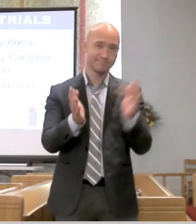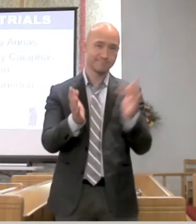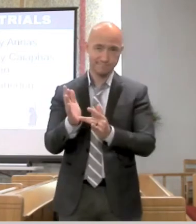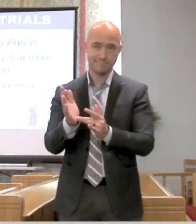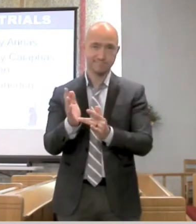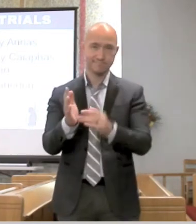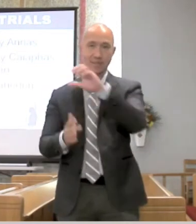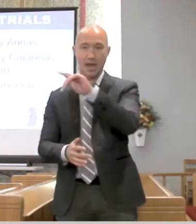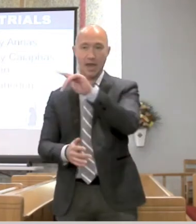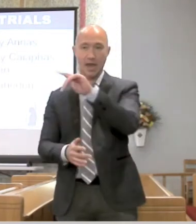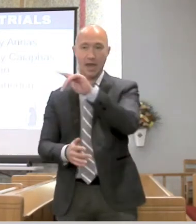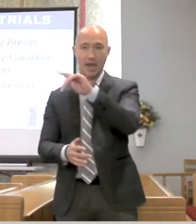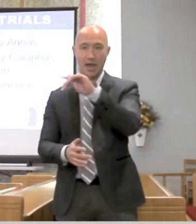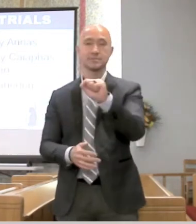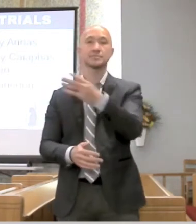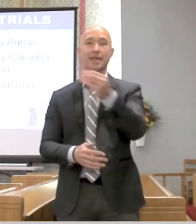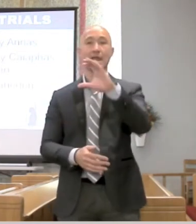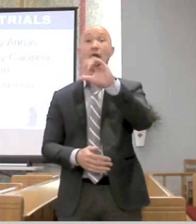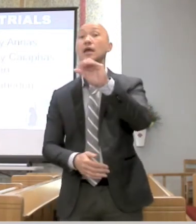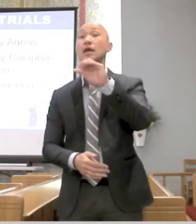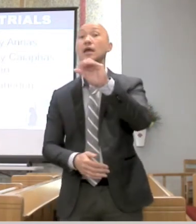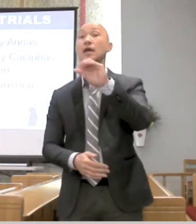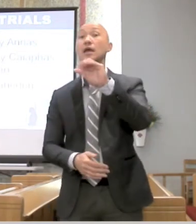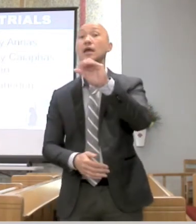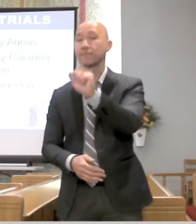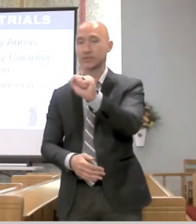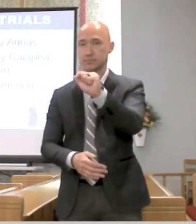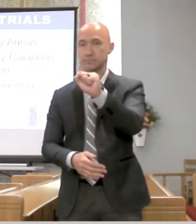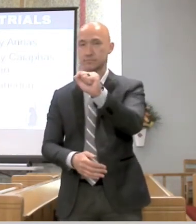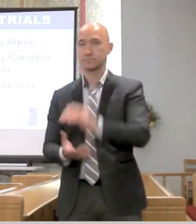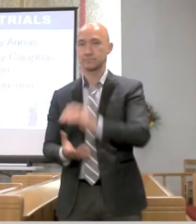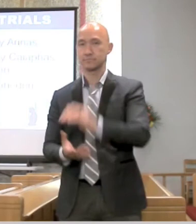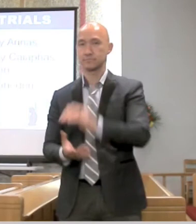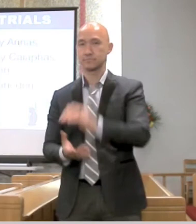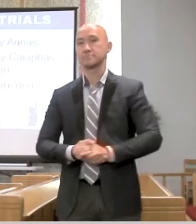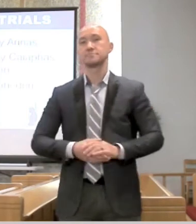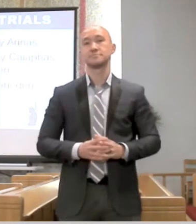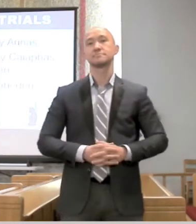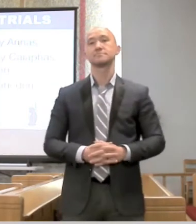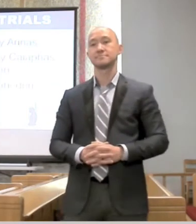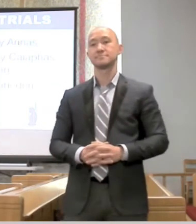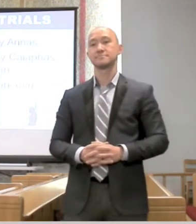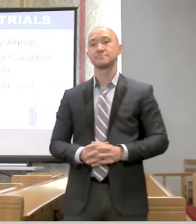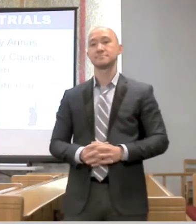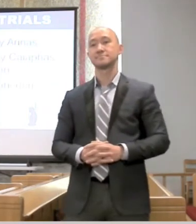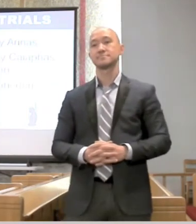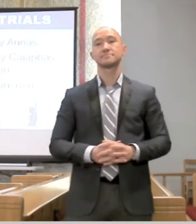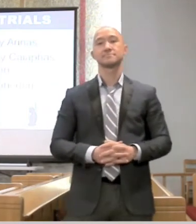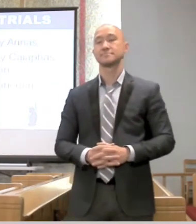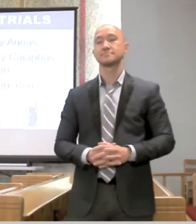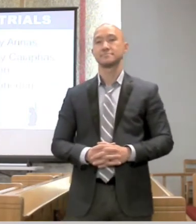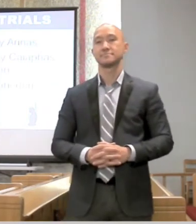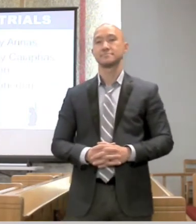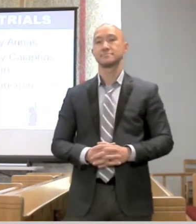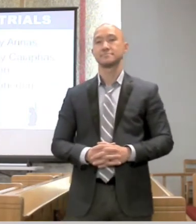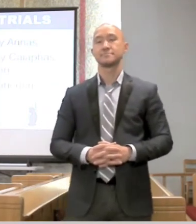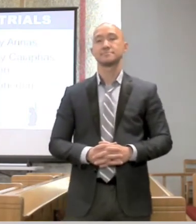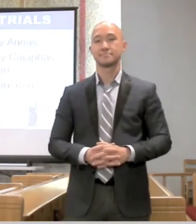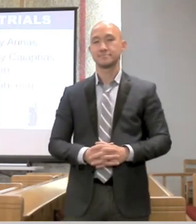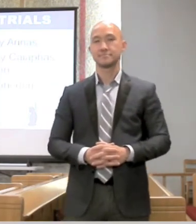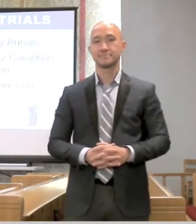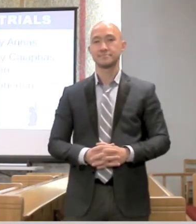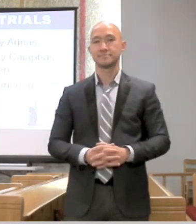high priest is a lifetime office. So Annas, since he was still alive, he was still considered a high priest.